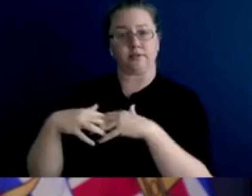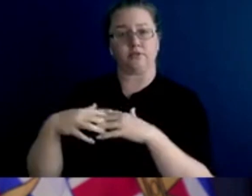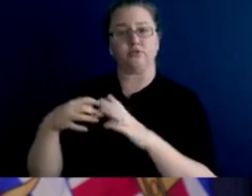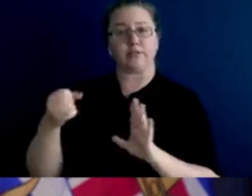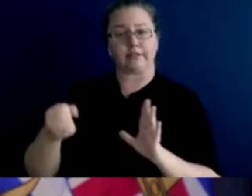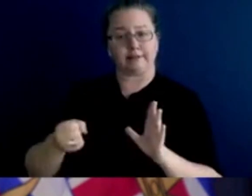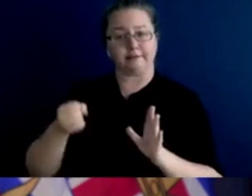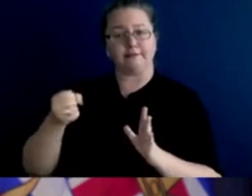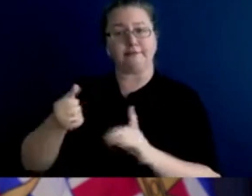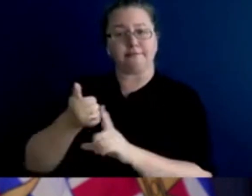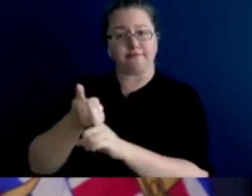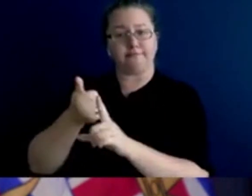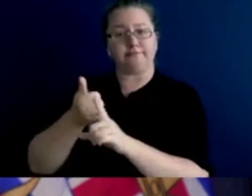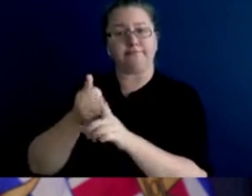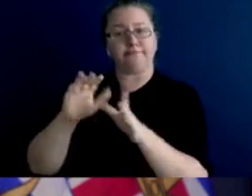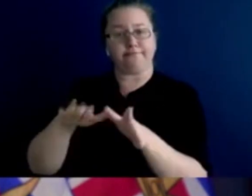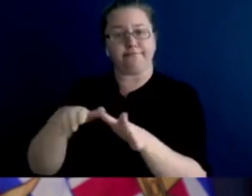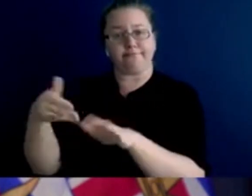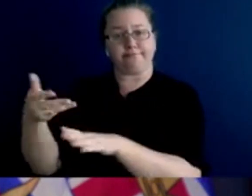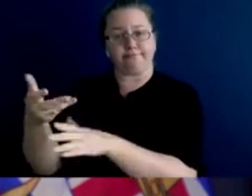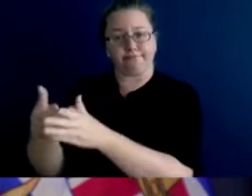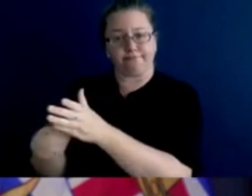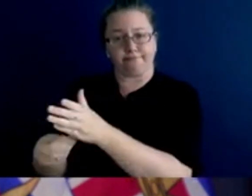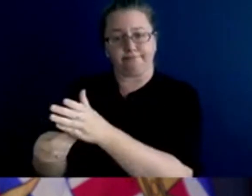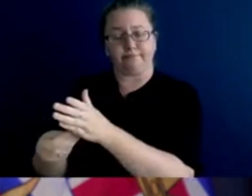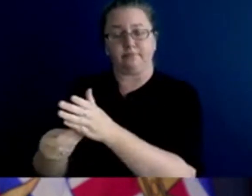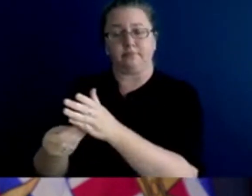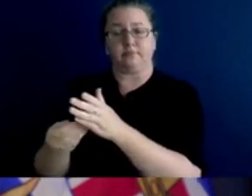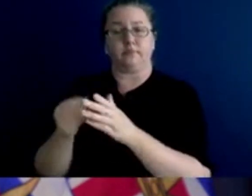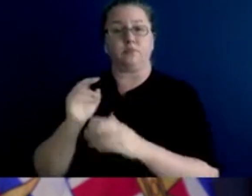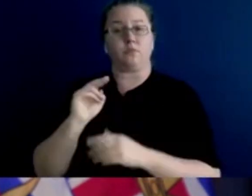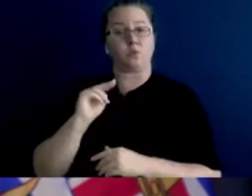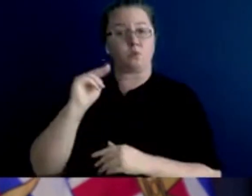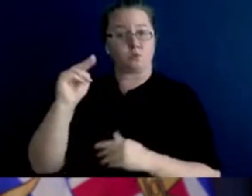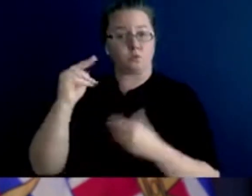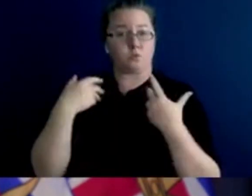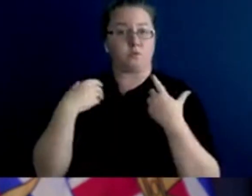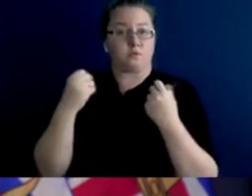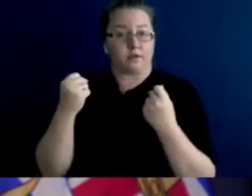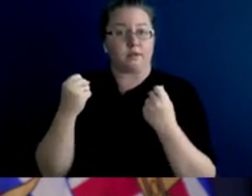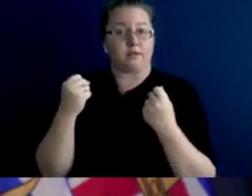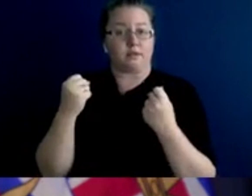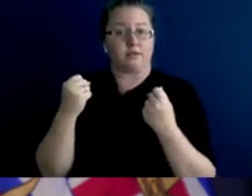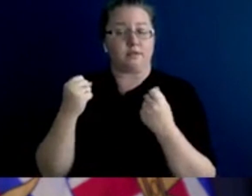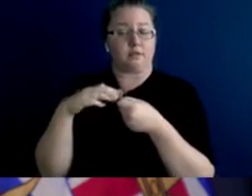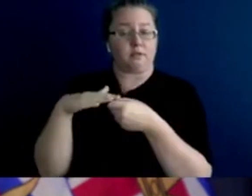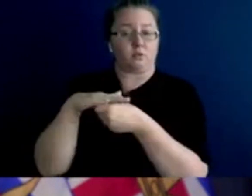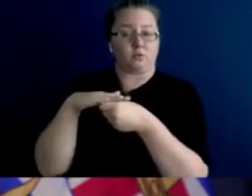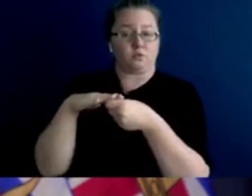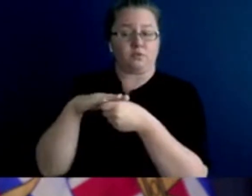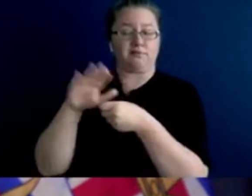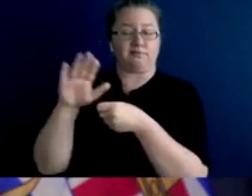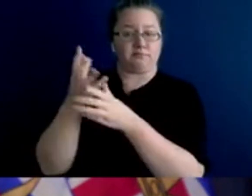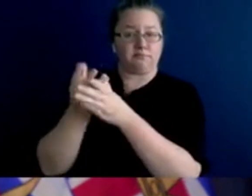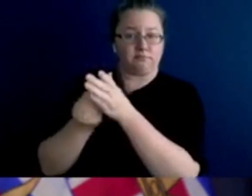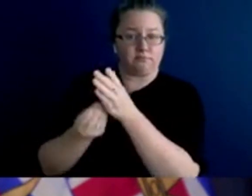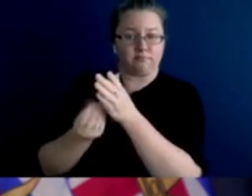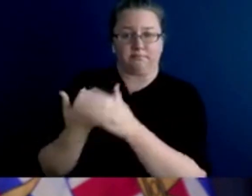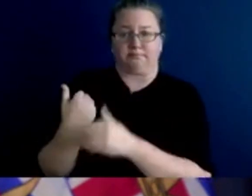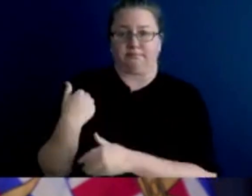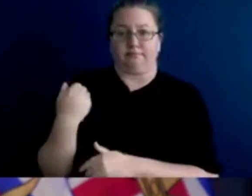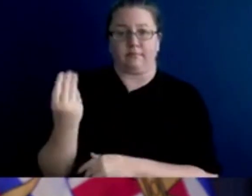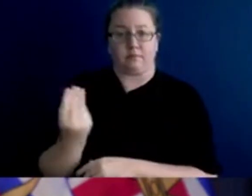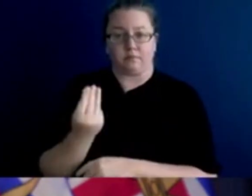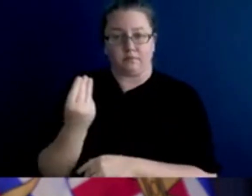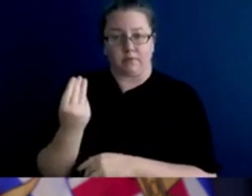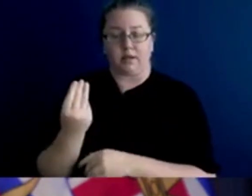people. And I want to express our condolences for these 2 people who died in the last 24 hours, both